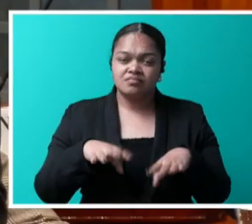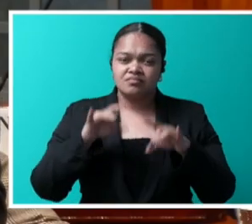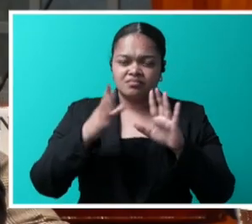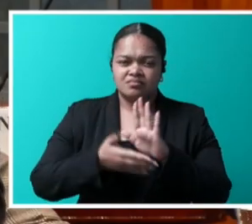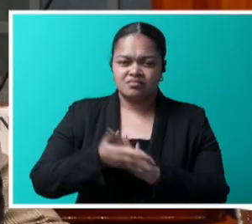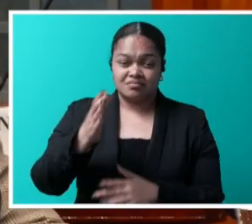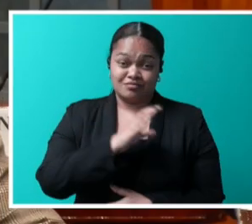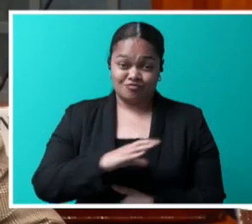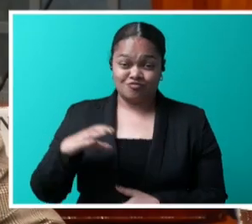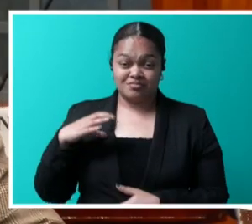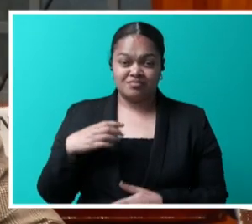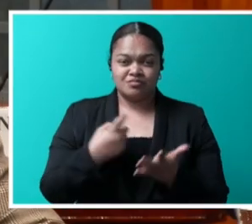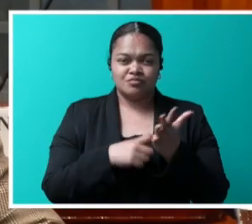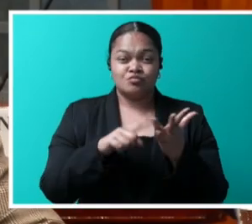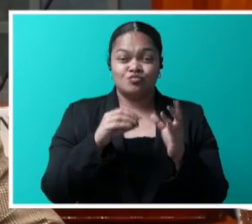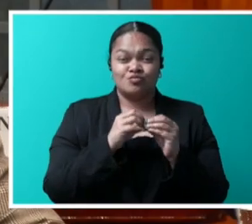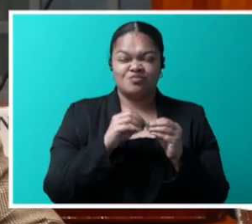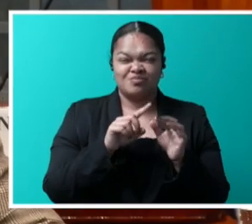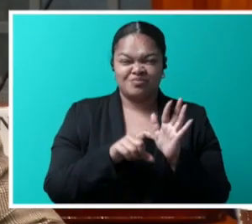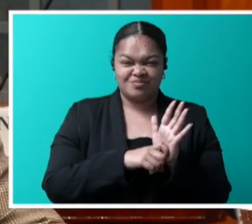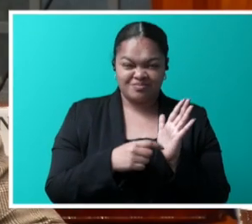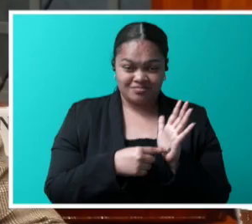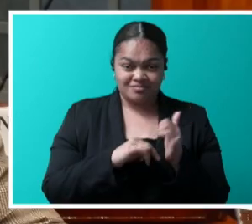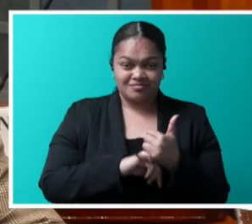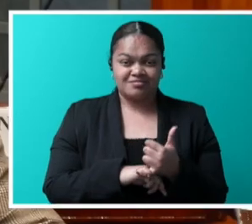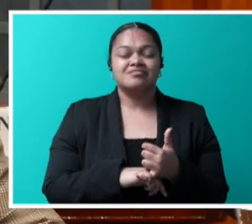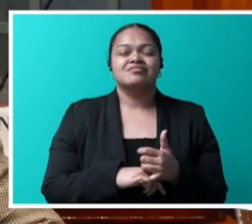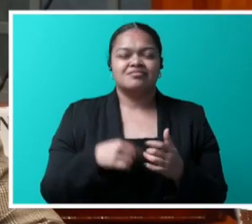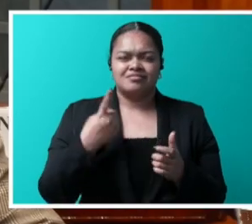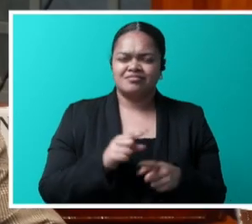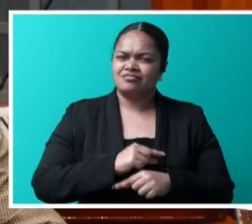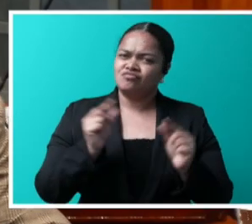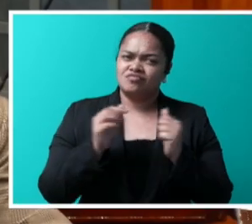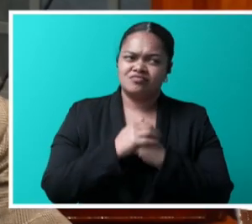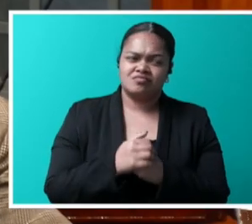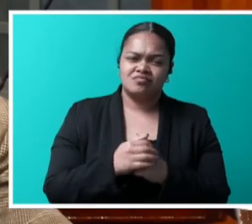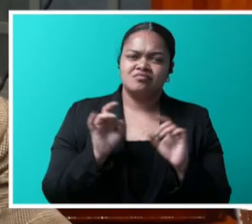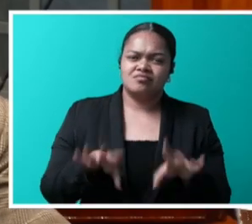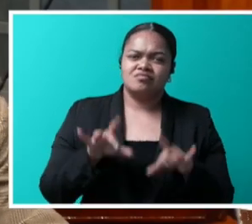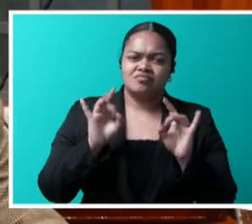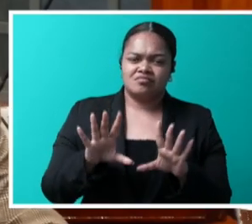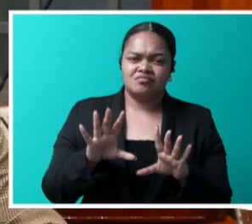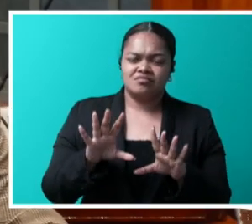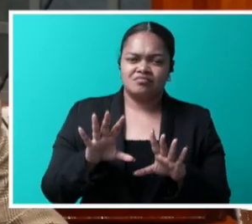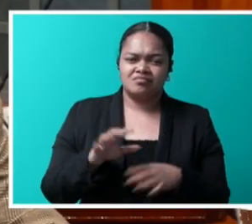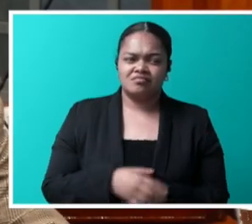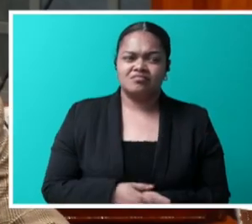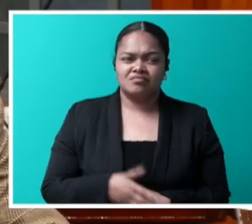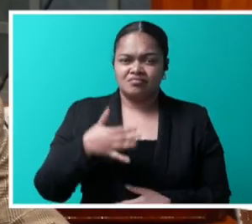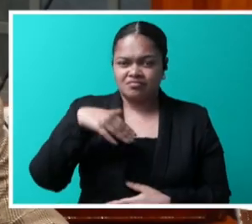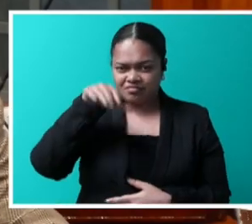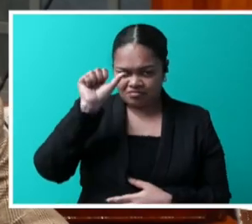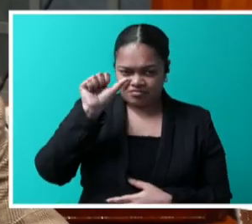Commissioner Roberts, his deputy, and our great friends at the Australian Embassy for the